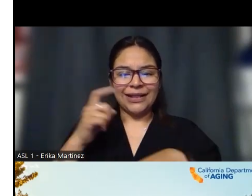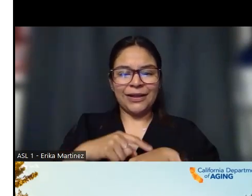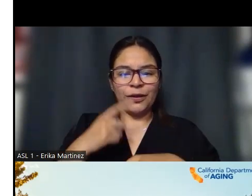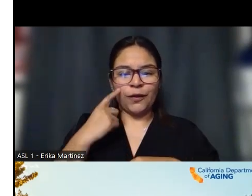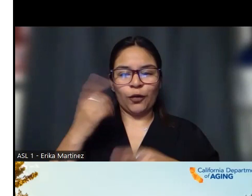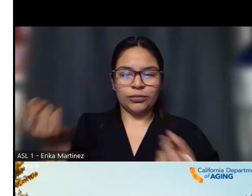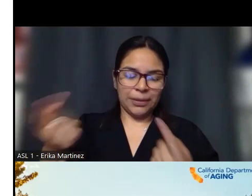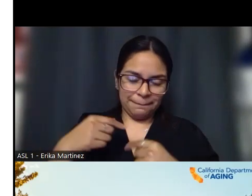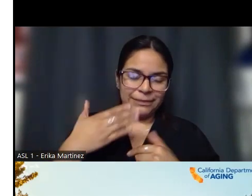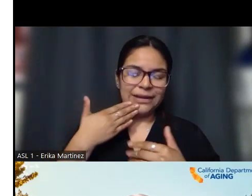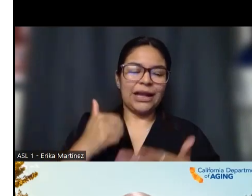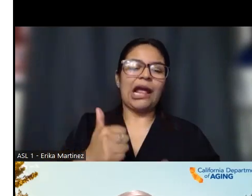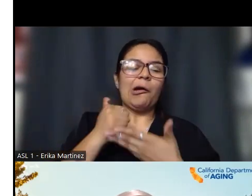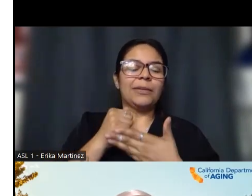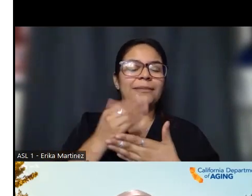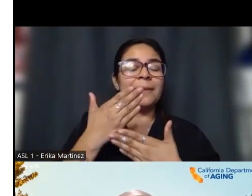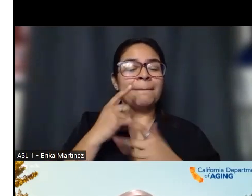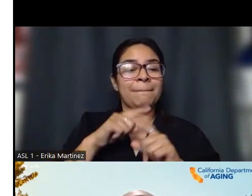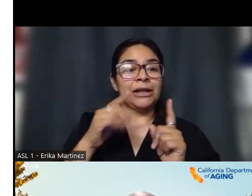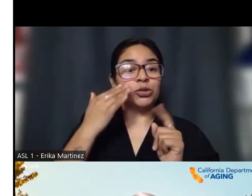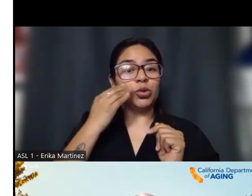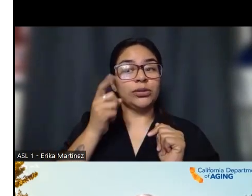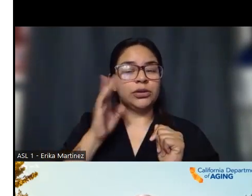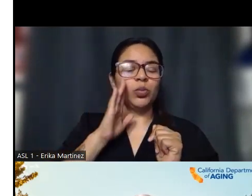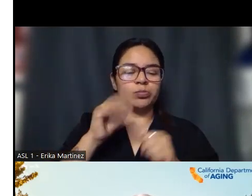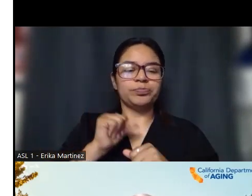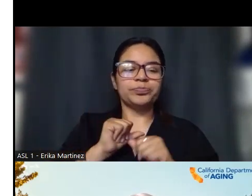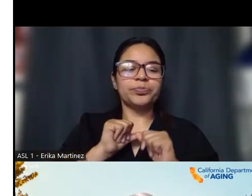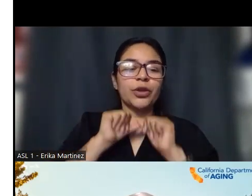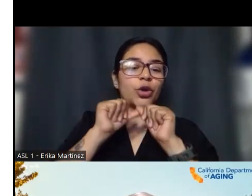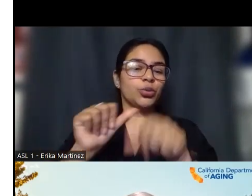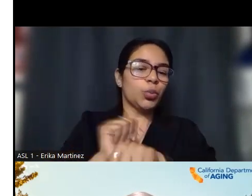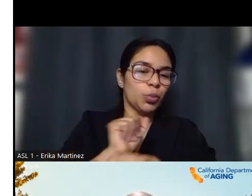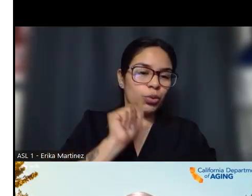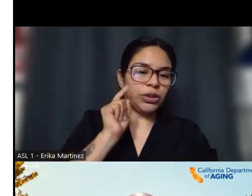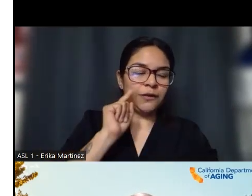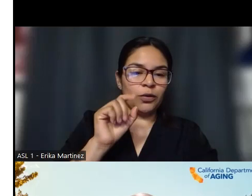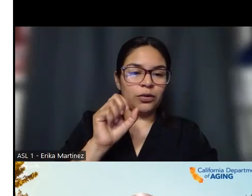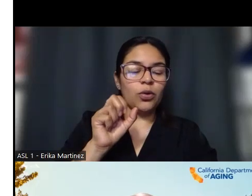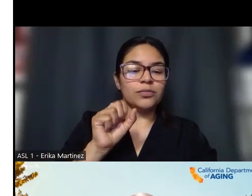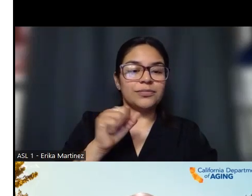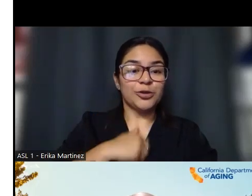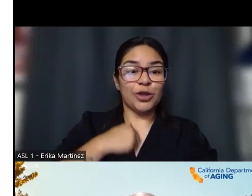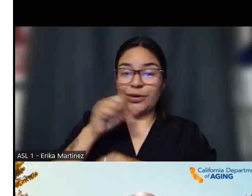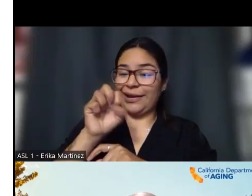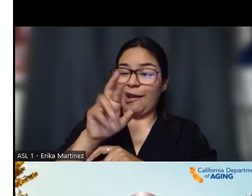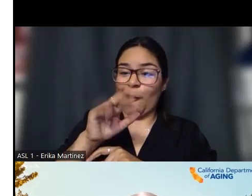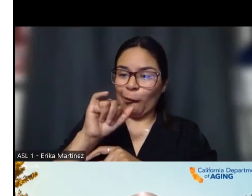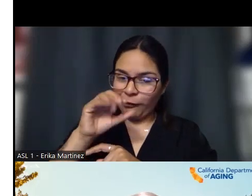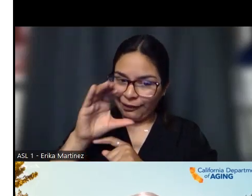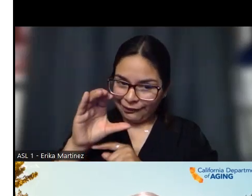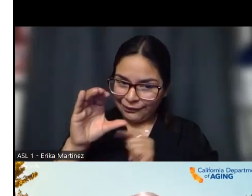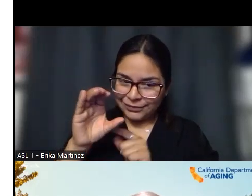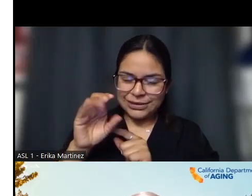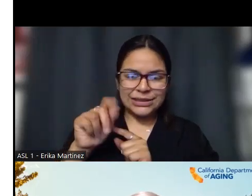and know that he will continue his work on the Master Plan for Aging Impact Committee. Did Jim want to make